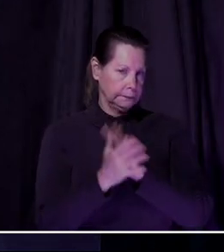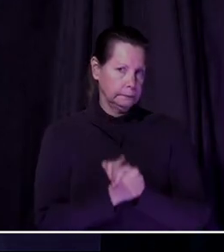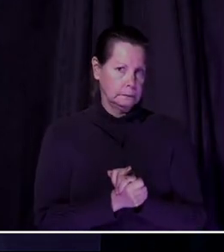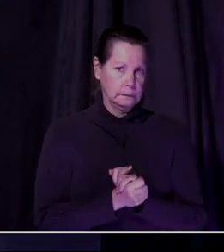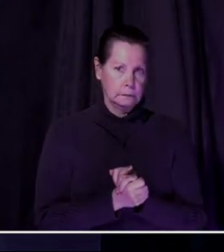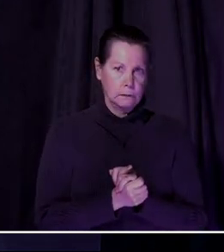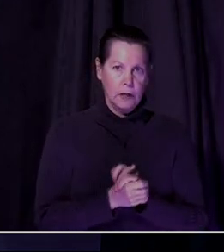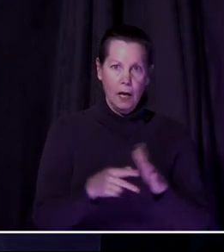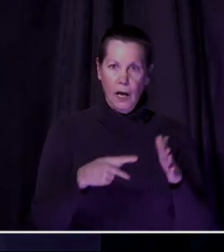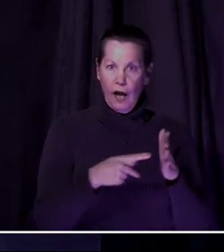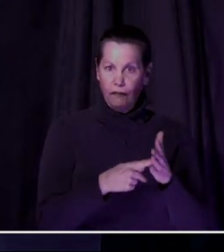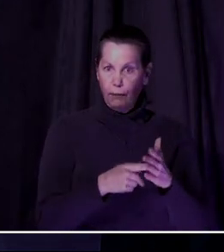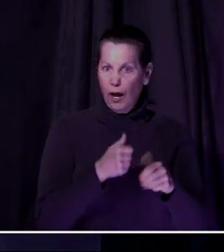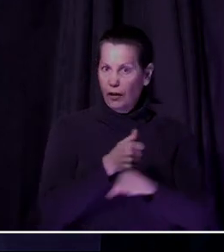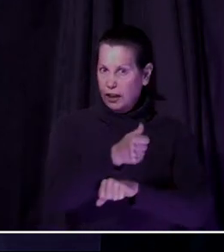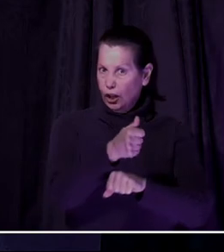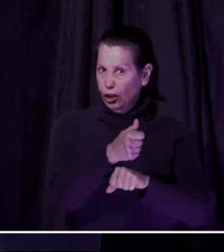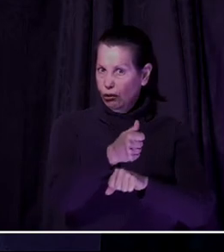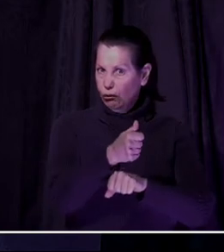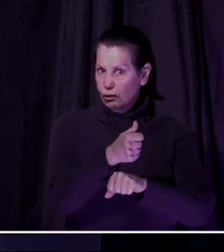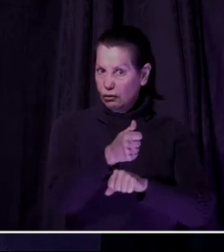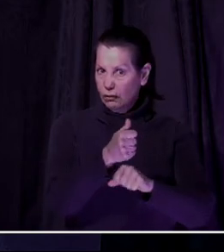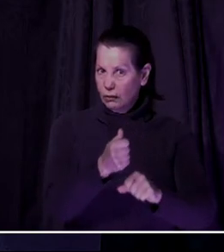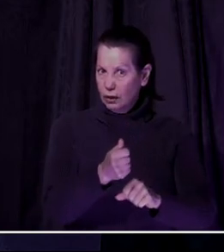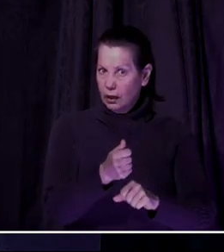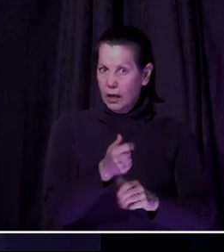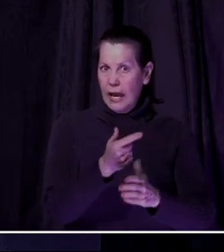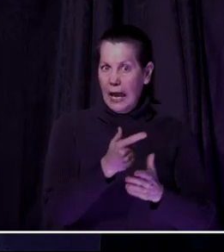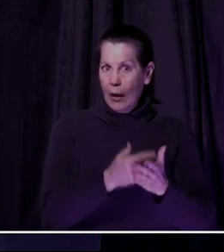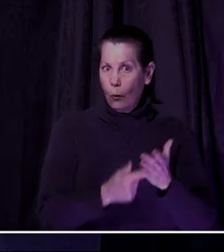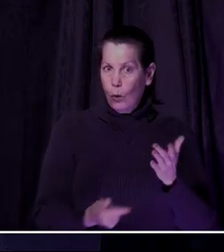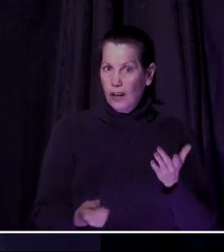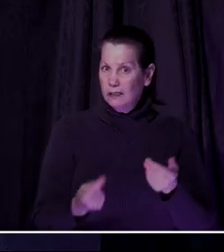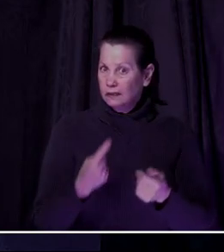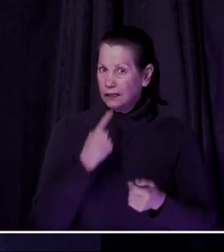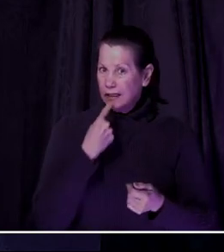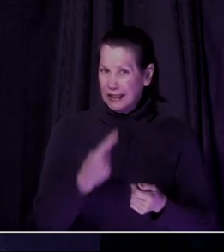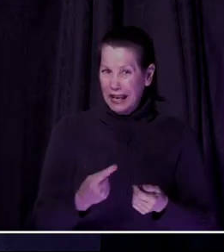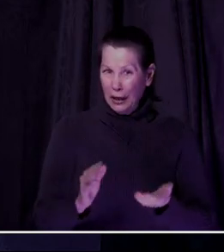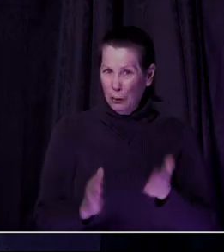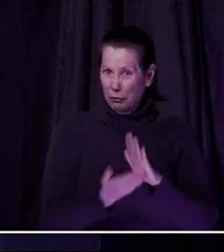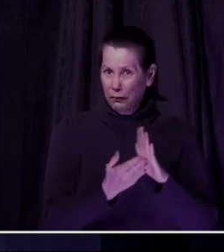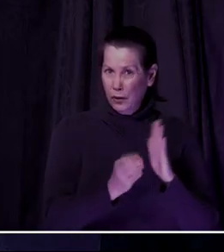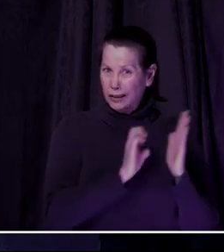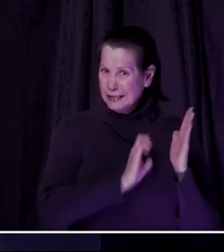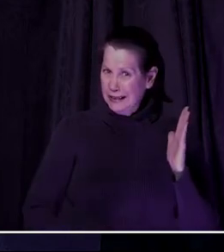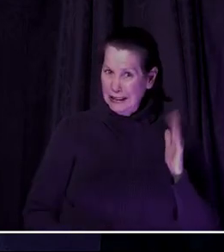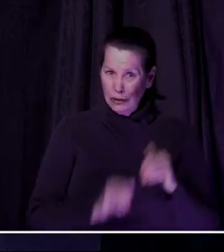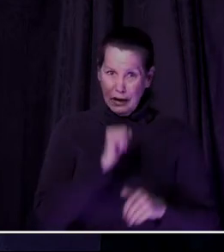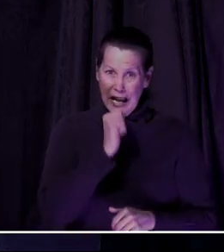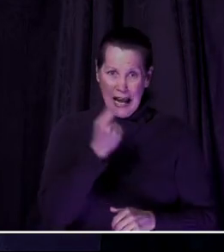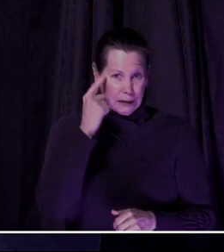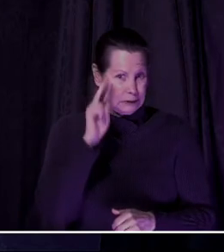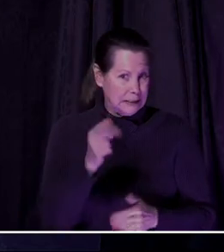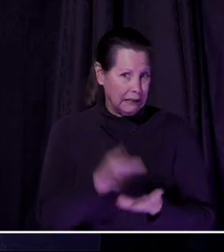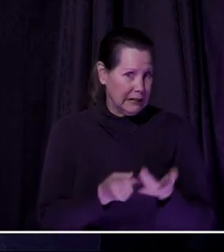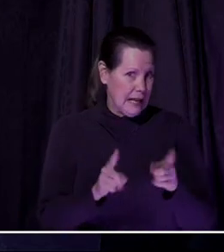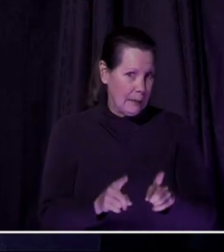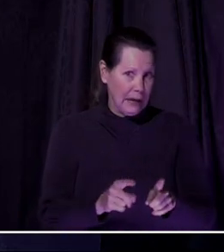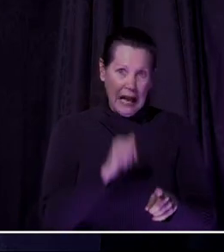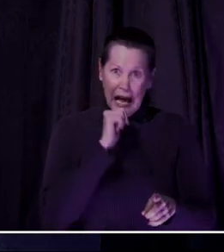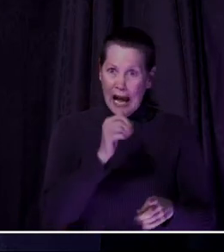of Paul, the accused, of who they're accusing, you know, to go before Caesar. I just can't see it. I have